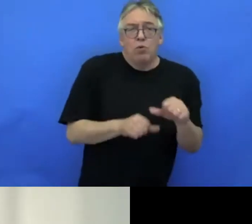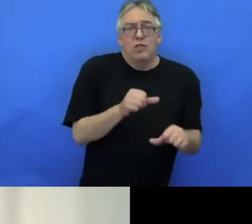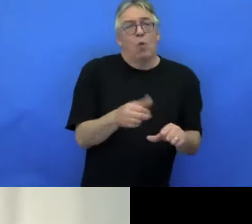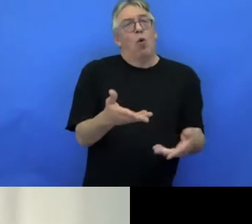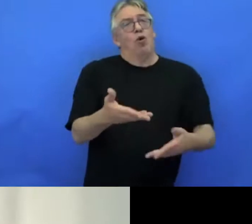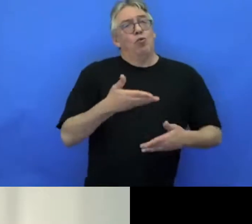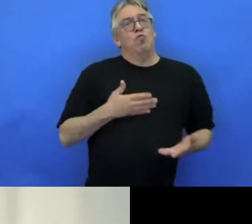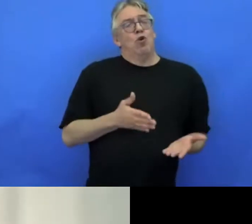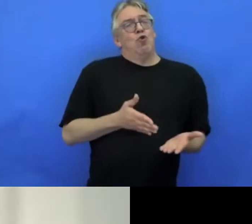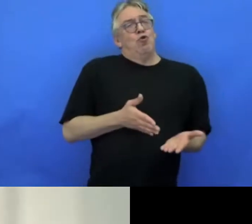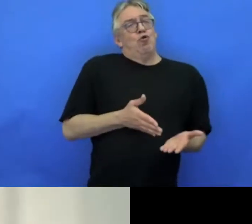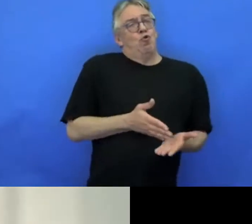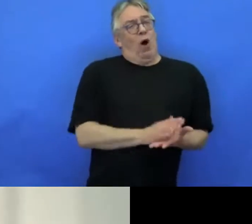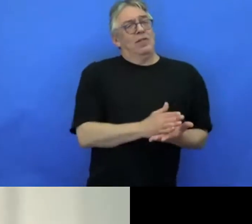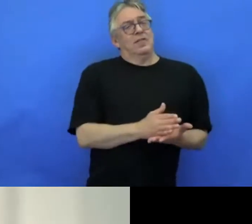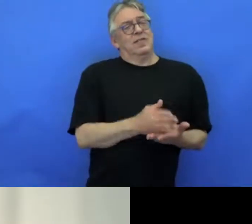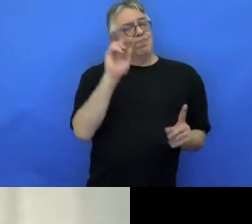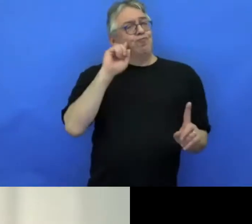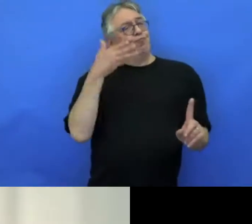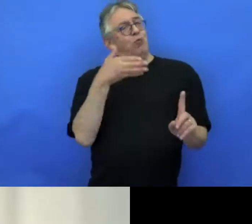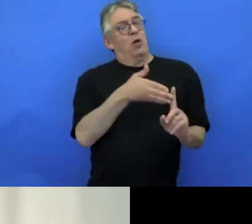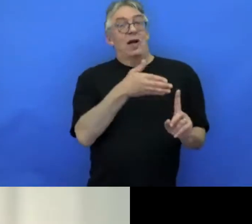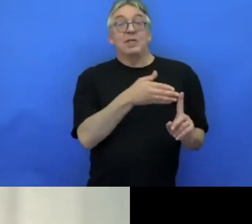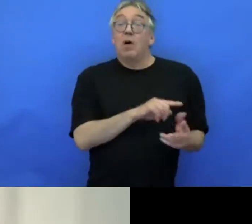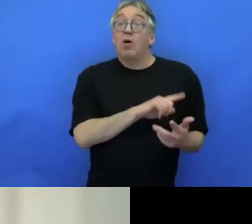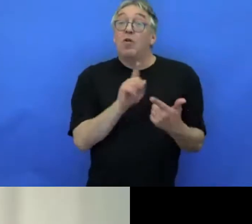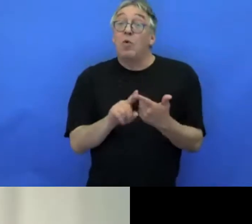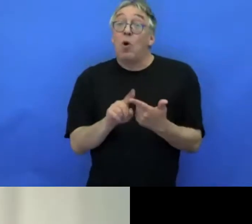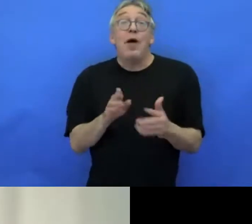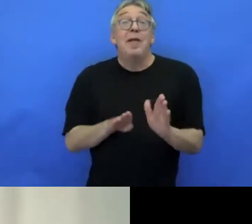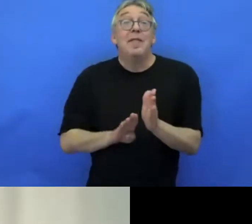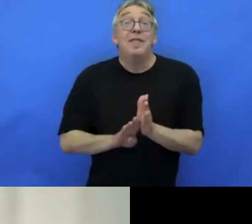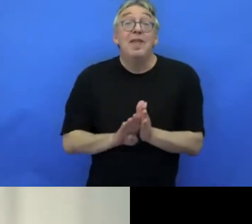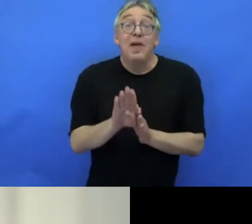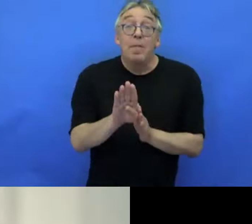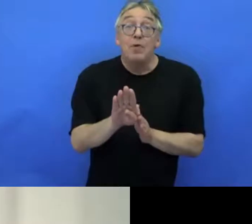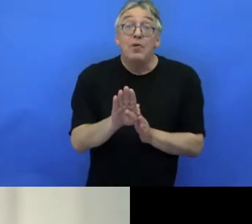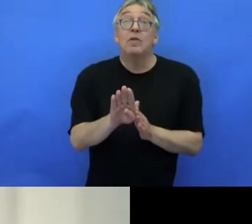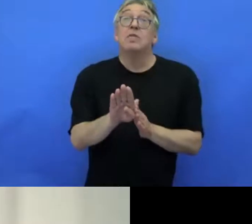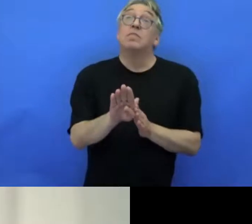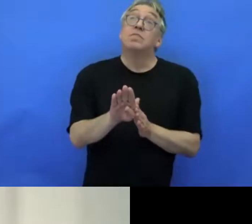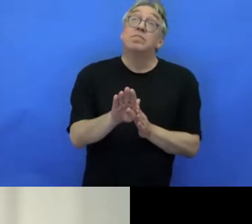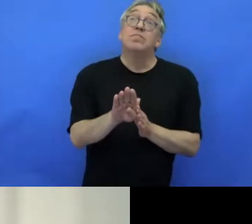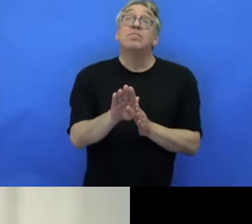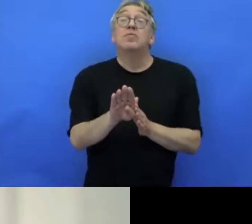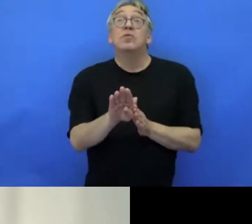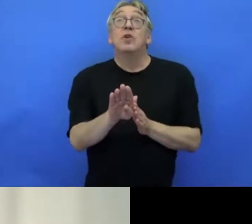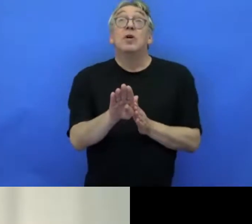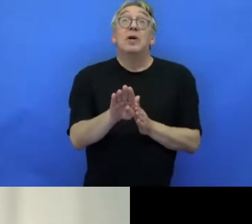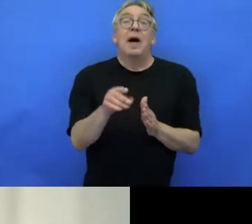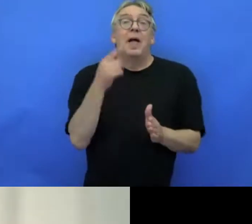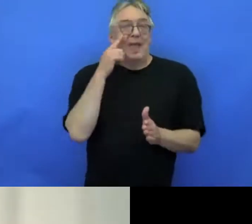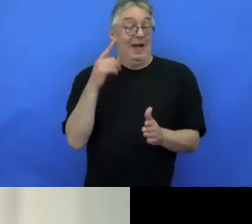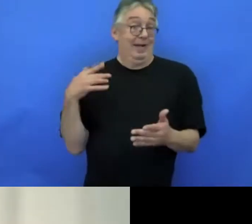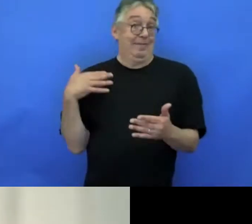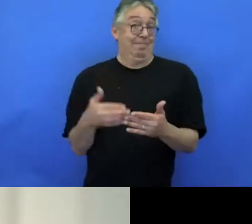have their rights recognized. In the case of development, I think that one of the real problems that we've seen in